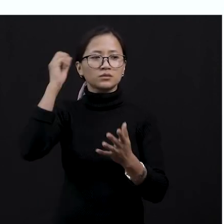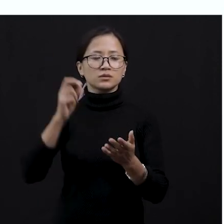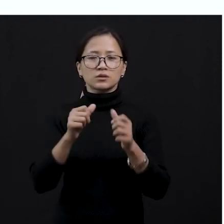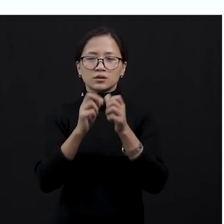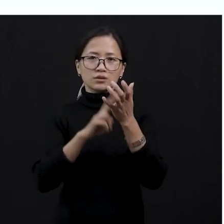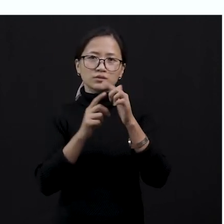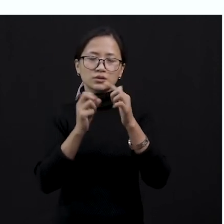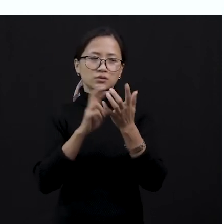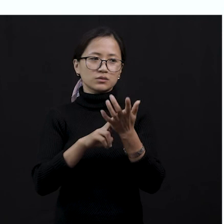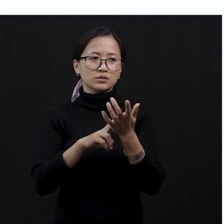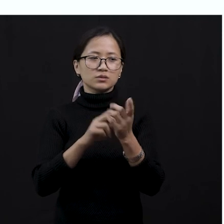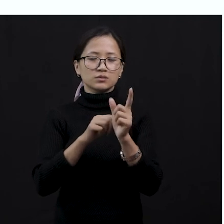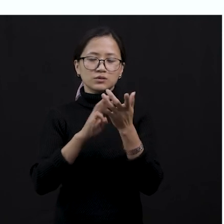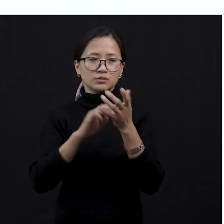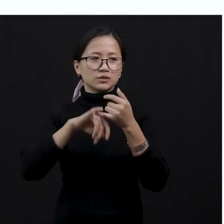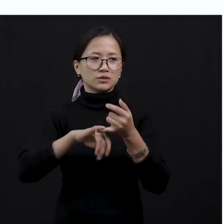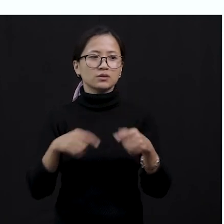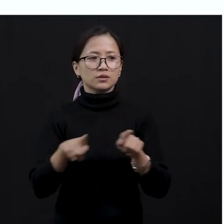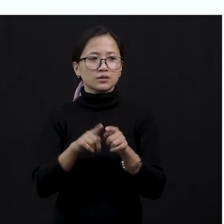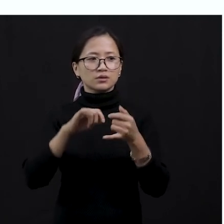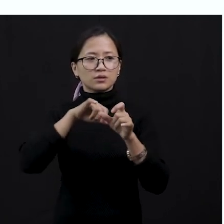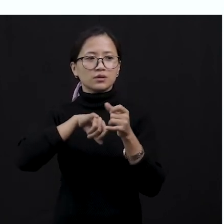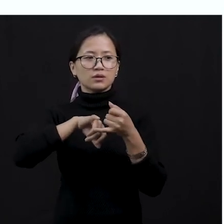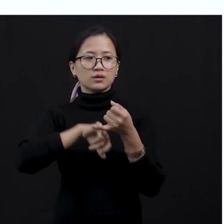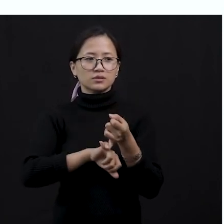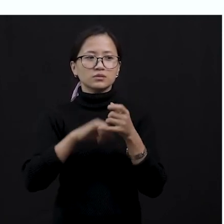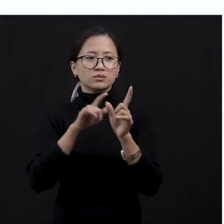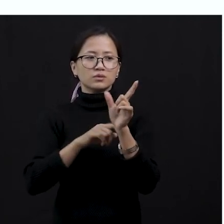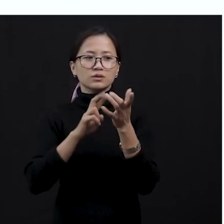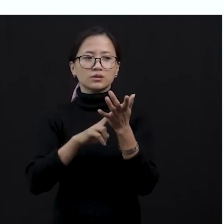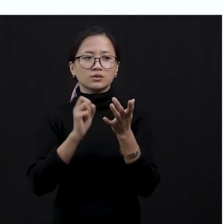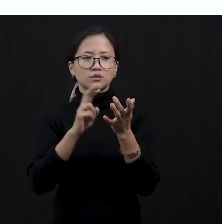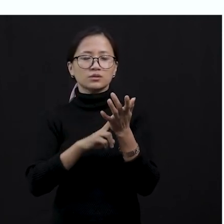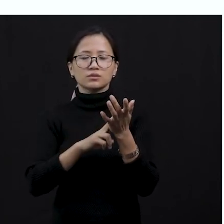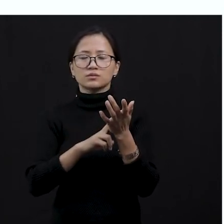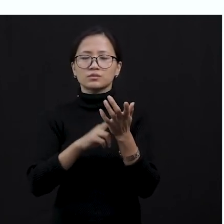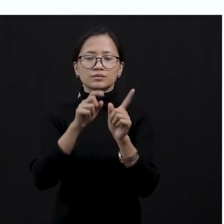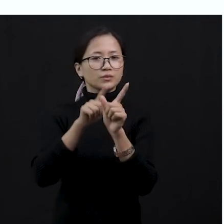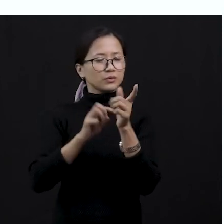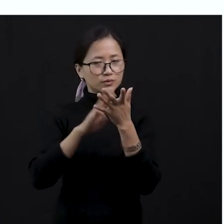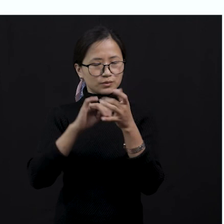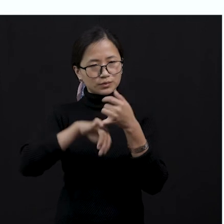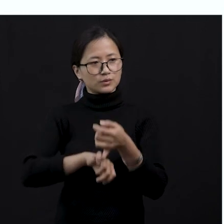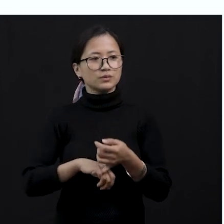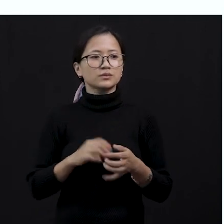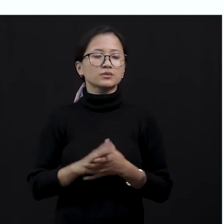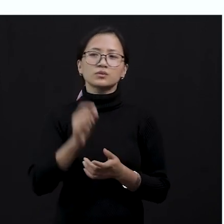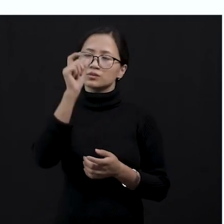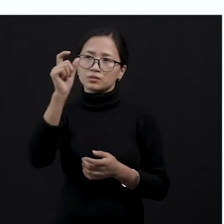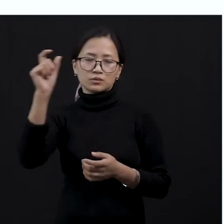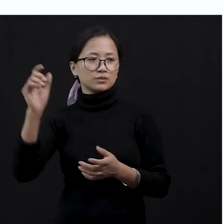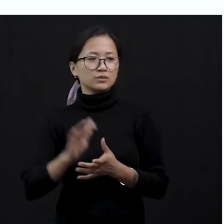the antonyms and synonyms words, right? Antonyms are those words that are opposite, whereas